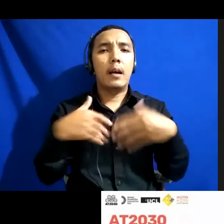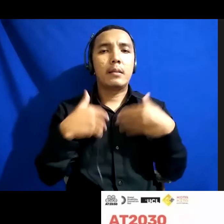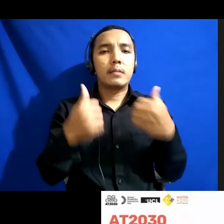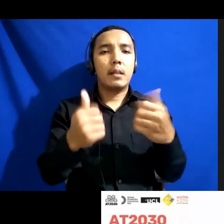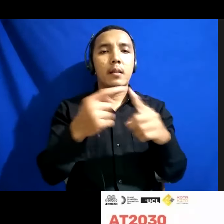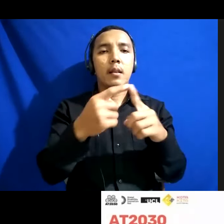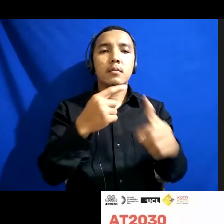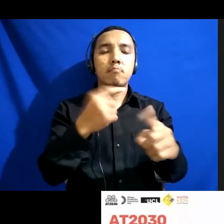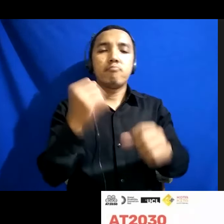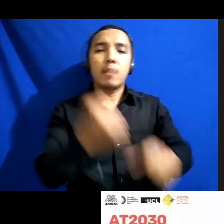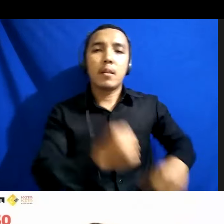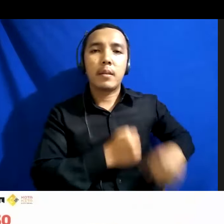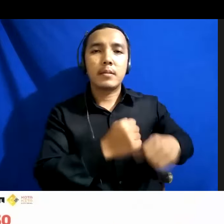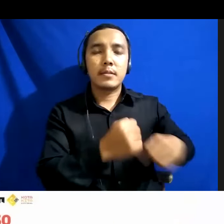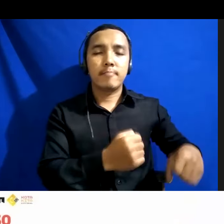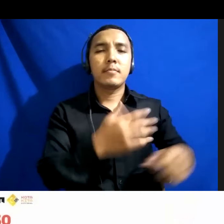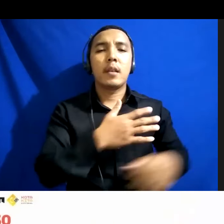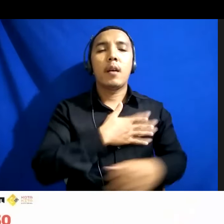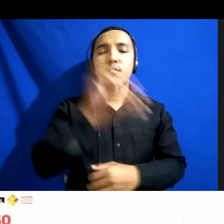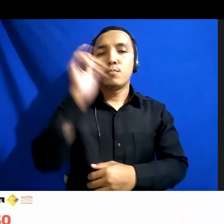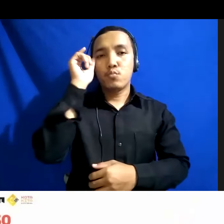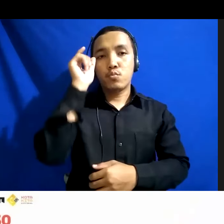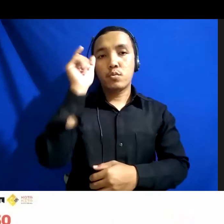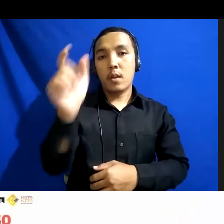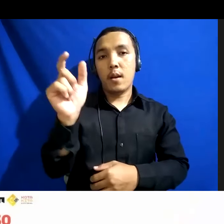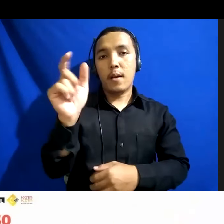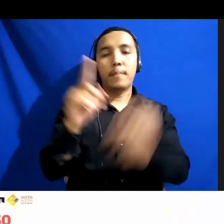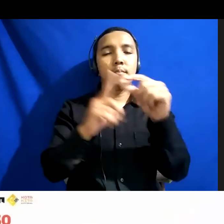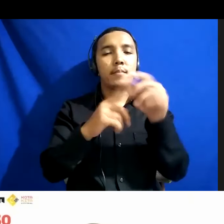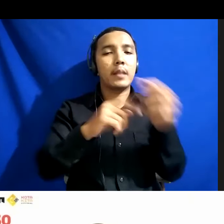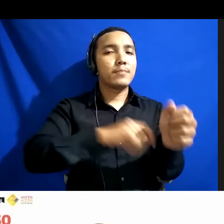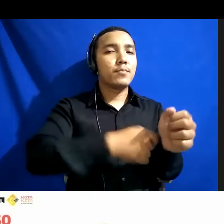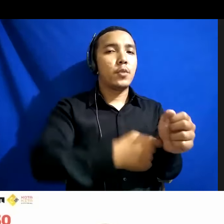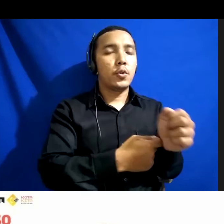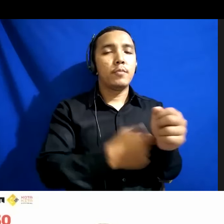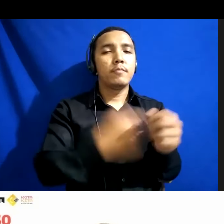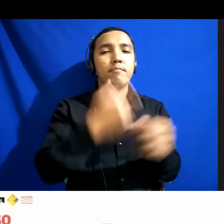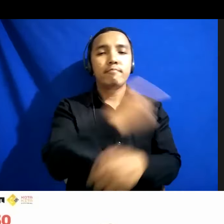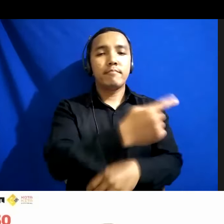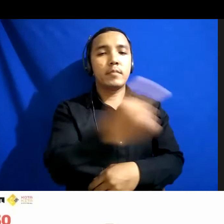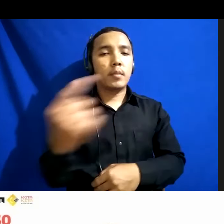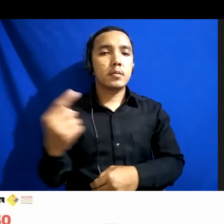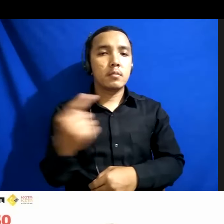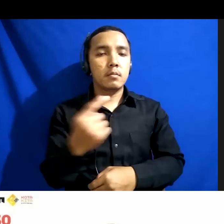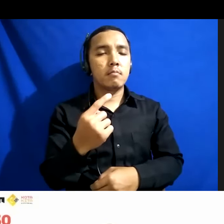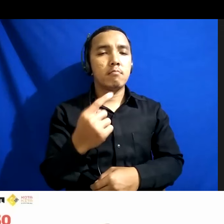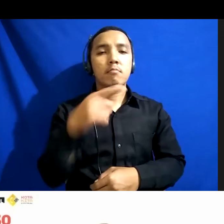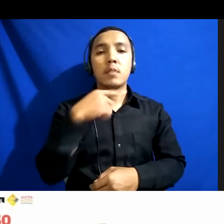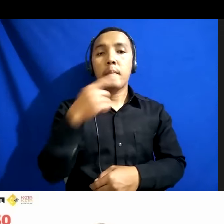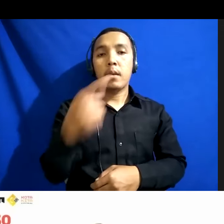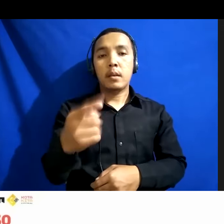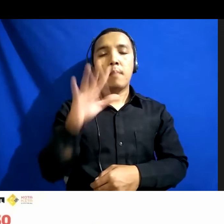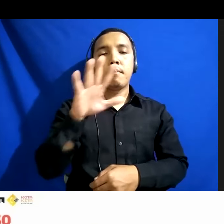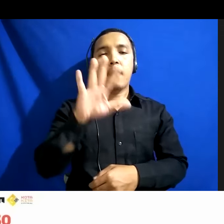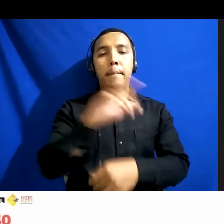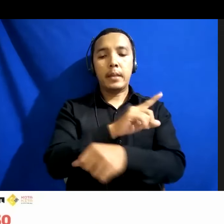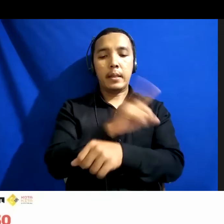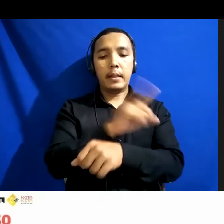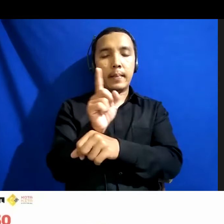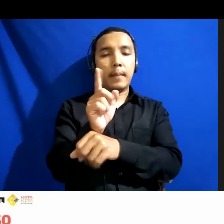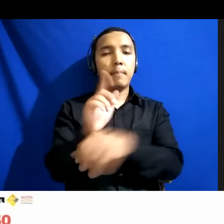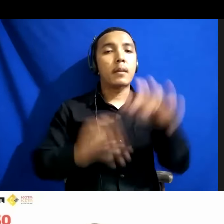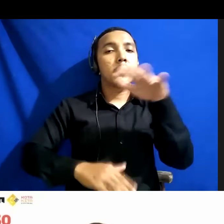the Banjarmasin activities. Now I would like to invite the discussants. Now, please, you are allowed to deliver your comments and suggestions in